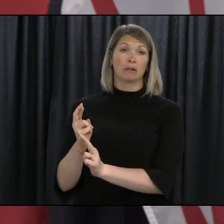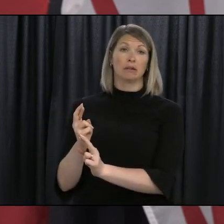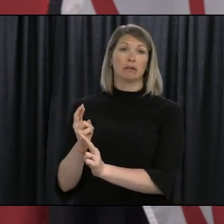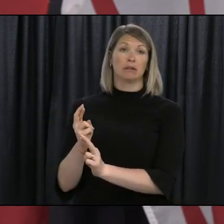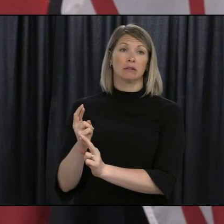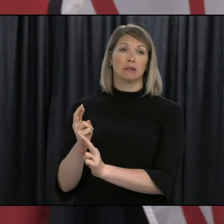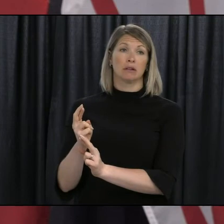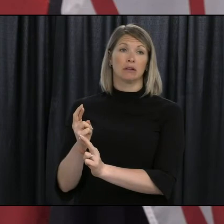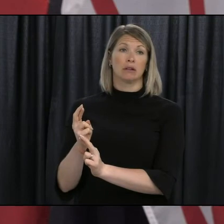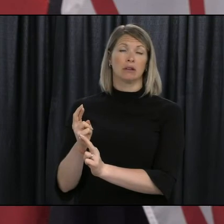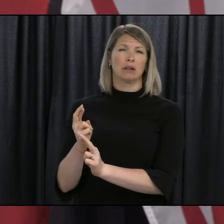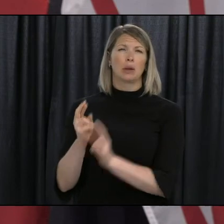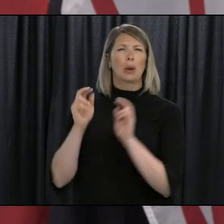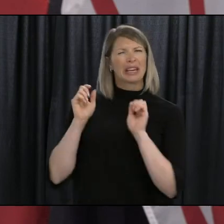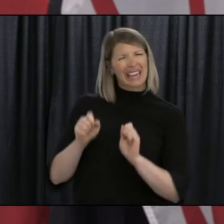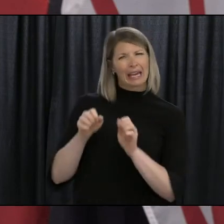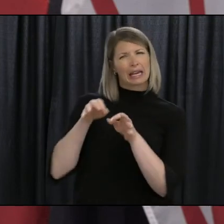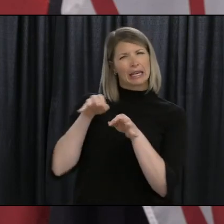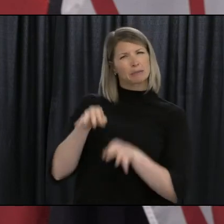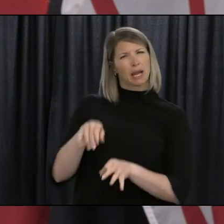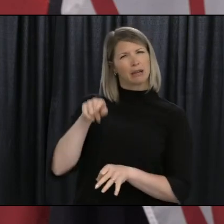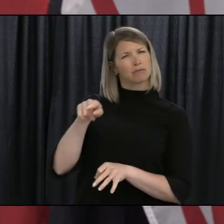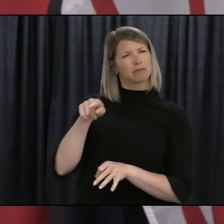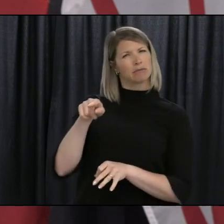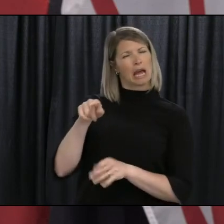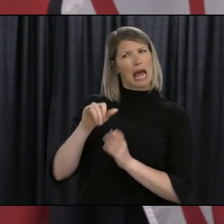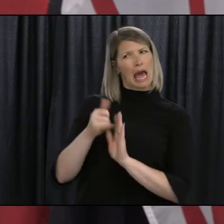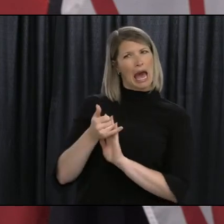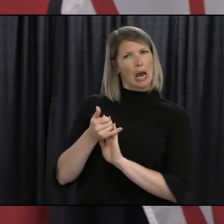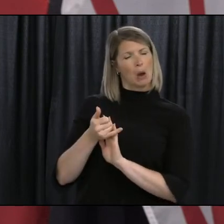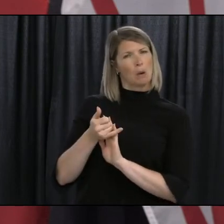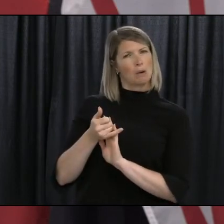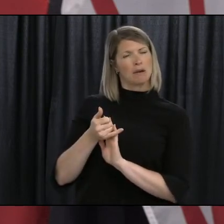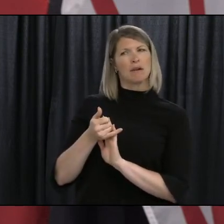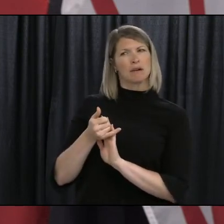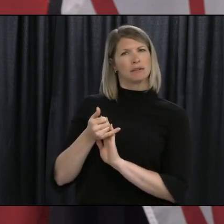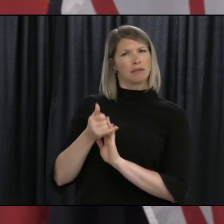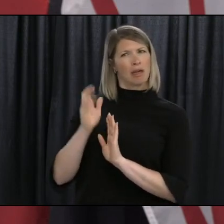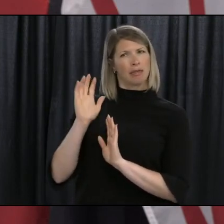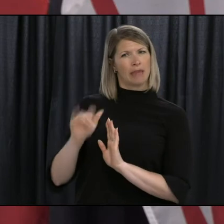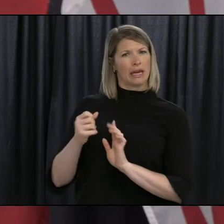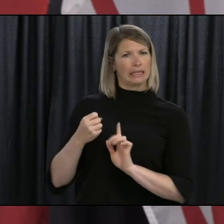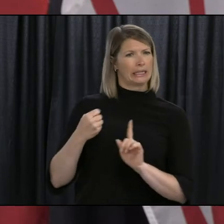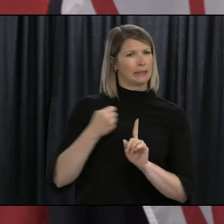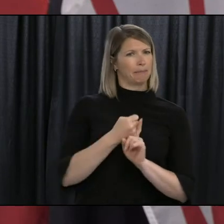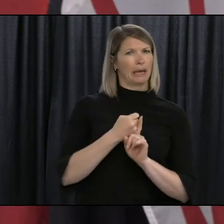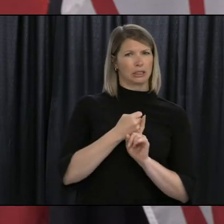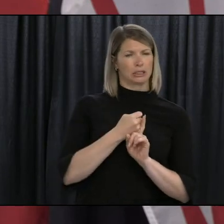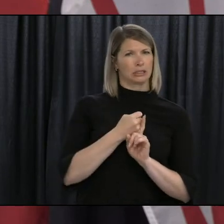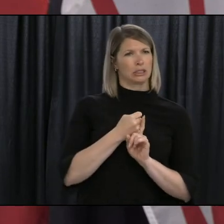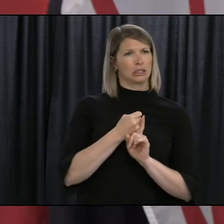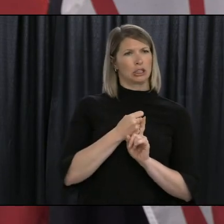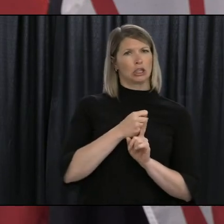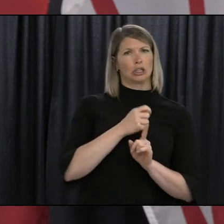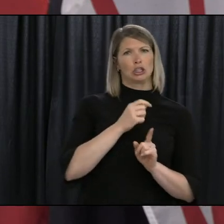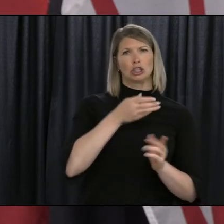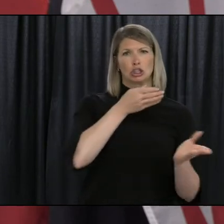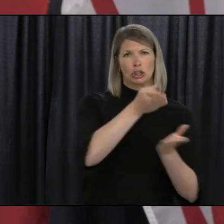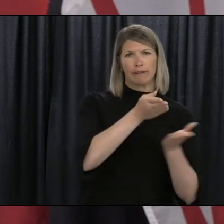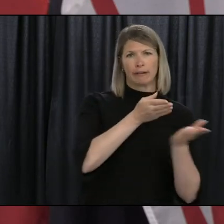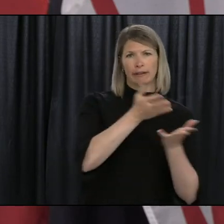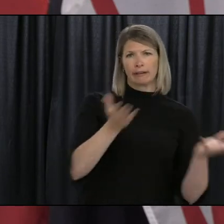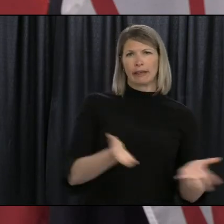How significant? I just want you to talk a little bit more about how significant that will be in terms of services that the provinces can provide,